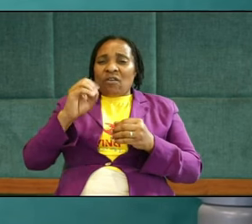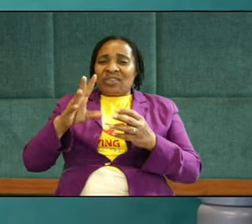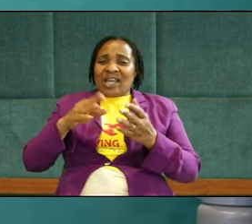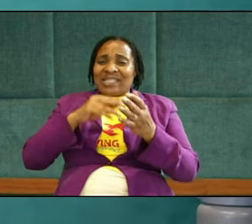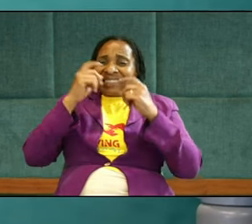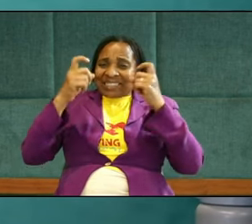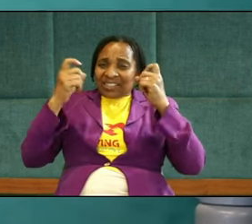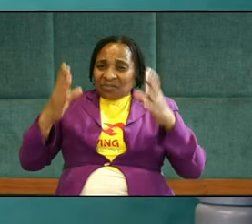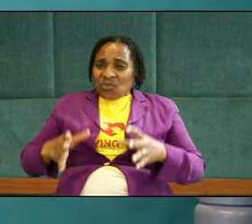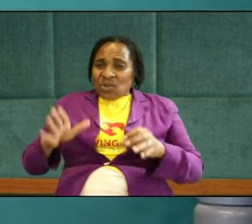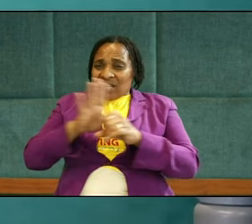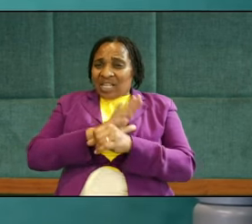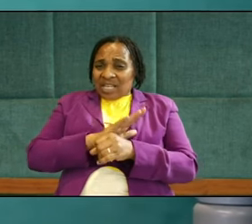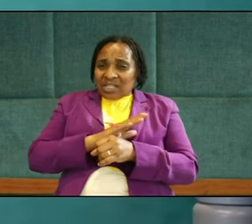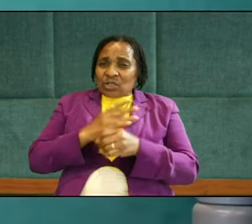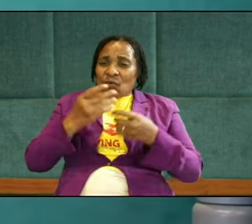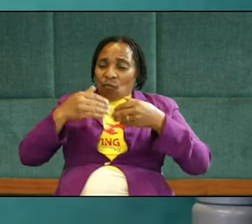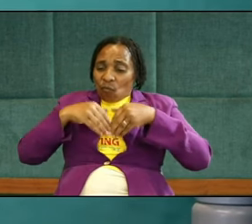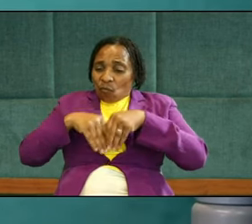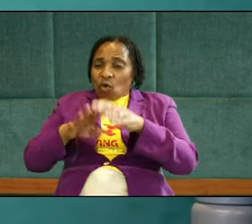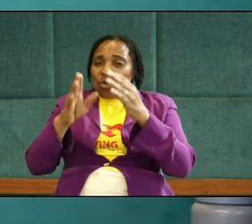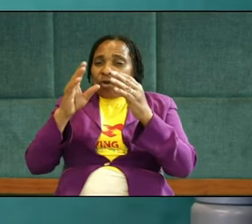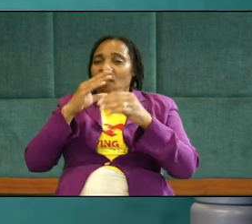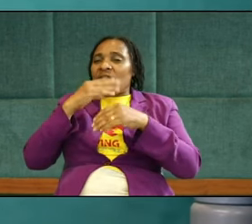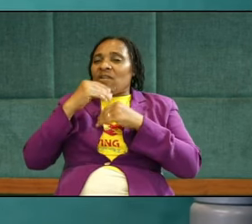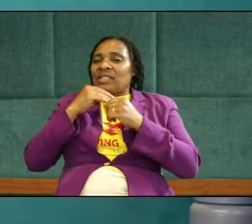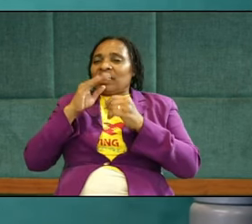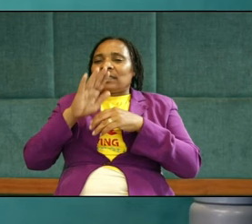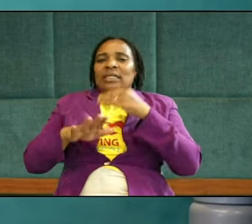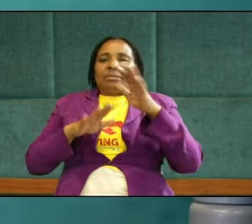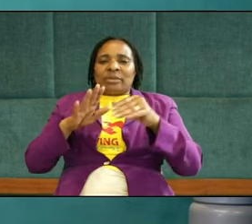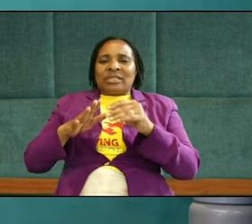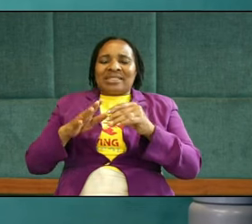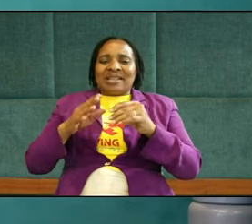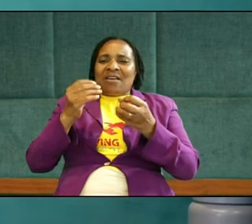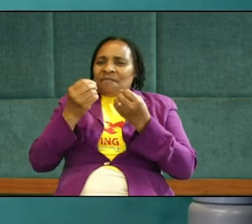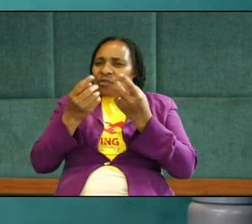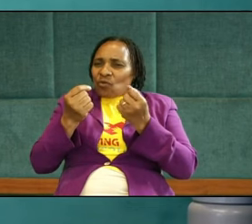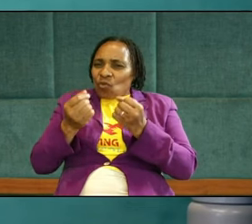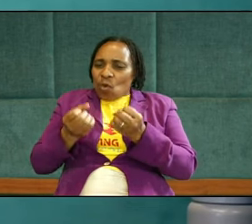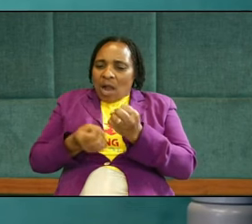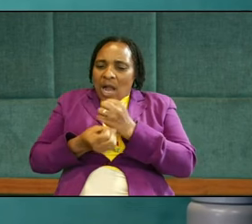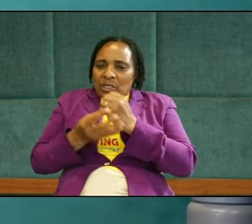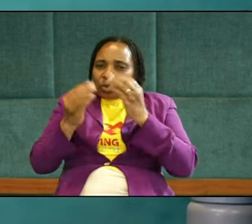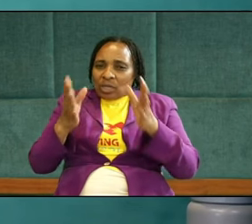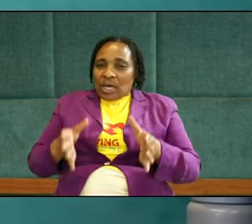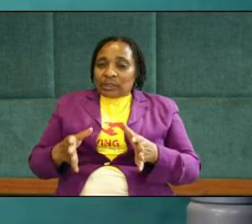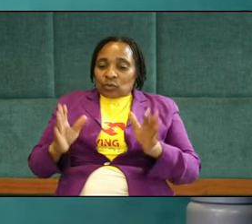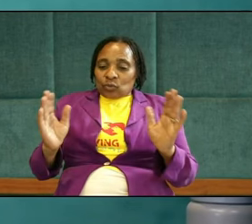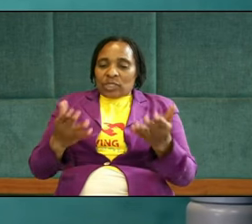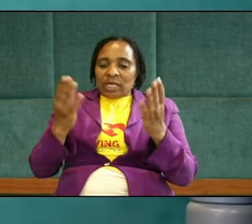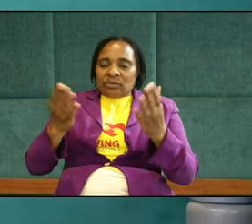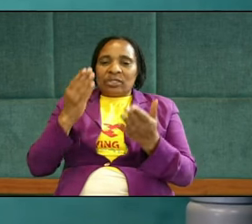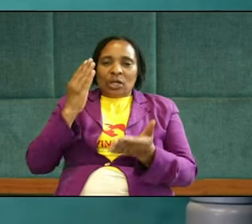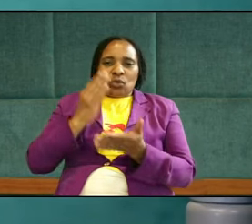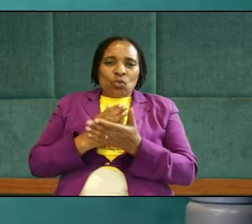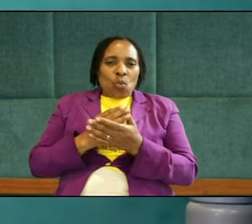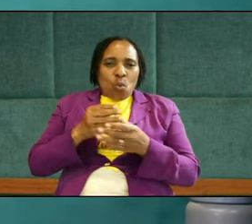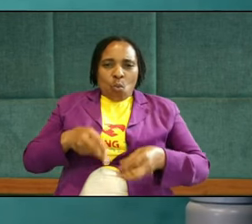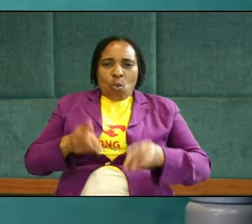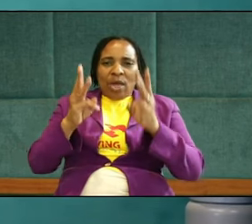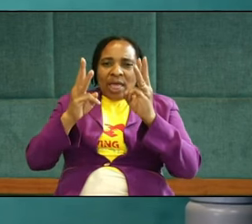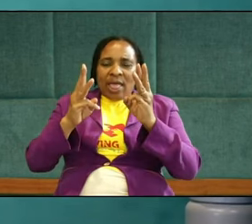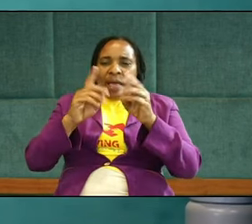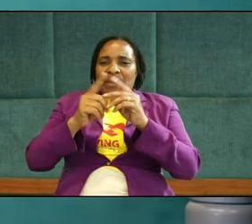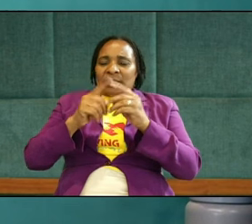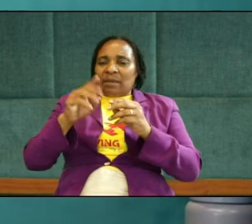with temptations to follow in his father's steps, and with few counselors to encourage him in the right way, Josiah nevertheless was